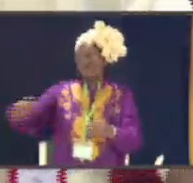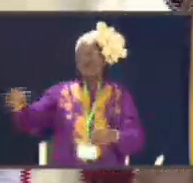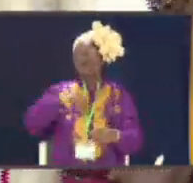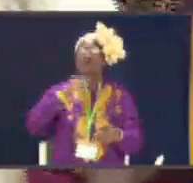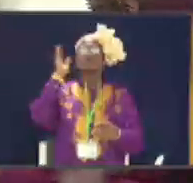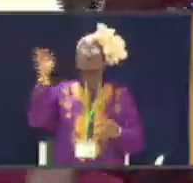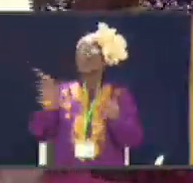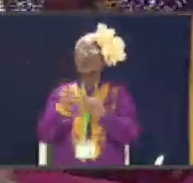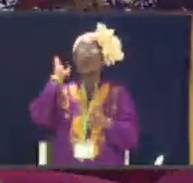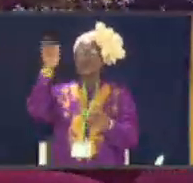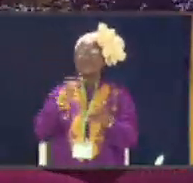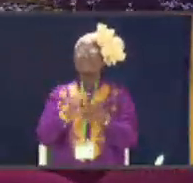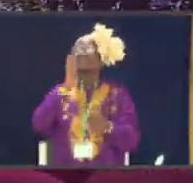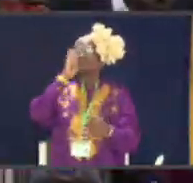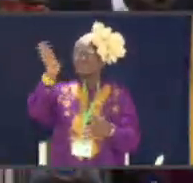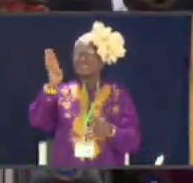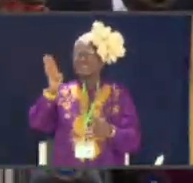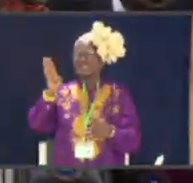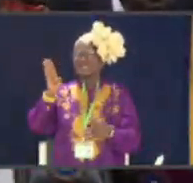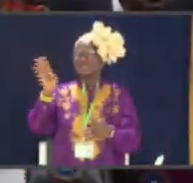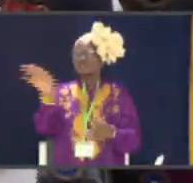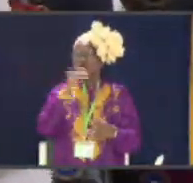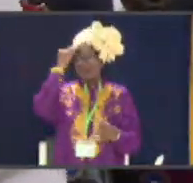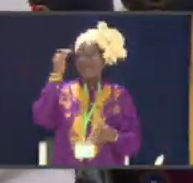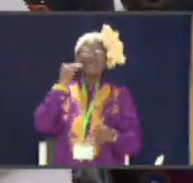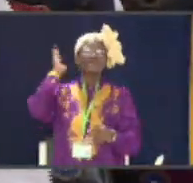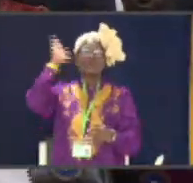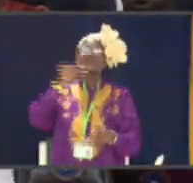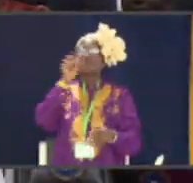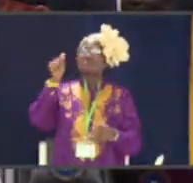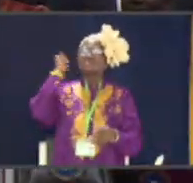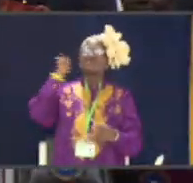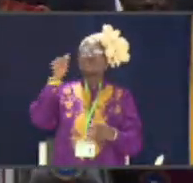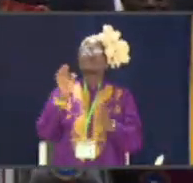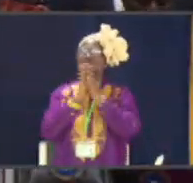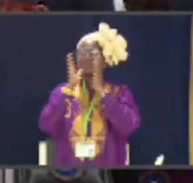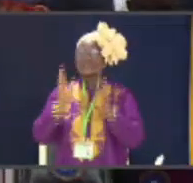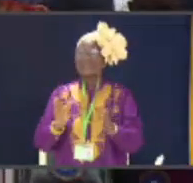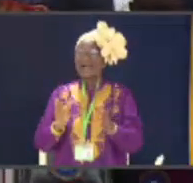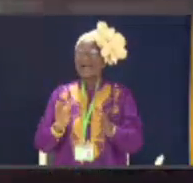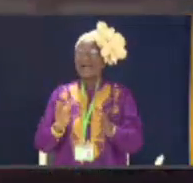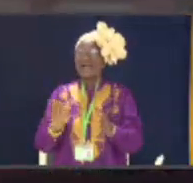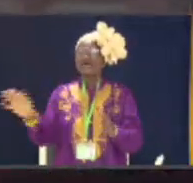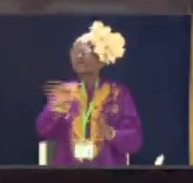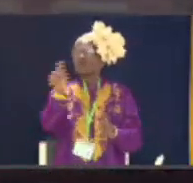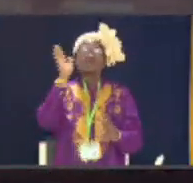Bẹ́ẹ̀ ló máa rí o. Orí yín ò ní kọ àdúrà tí yín ò ní sọ̀rọ̀ ṣe